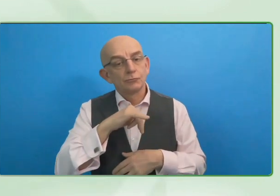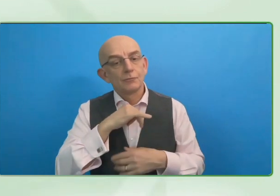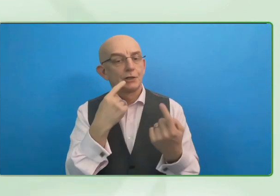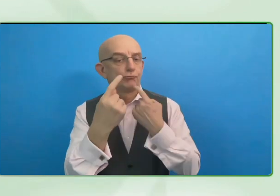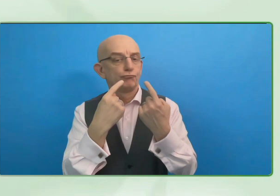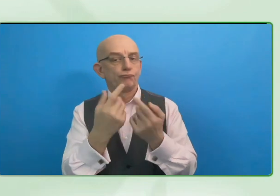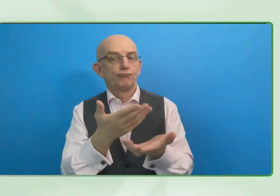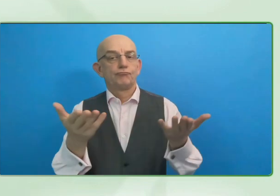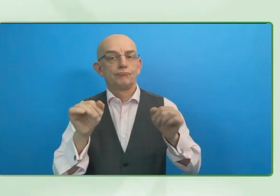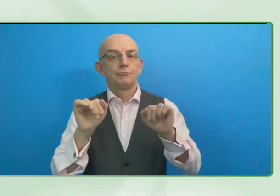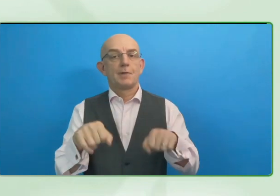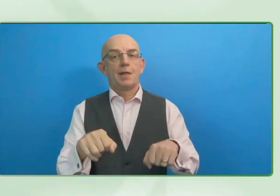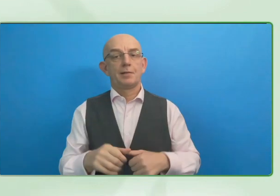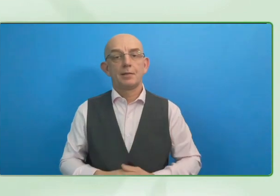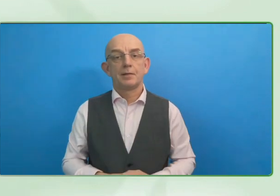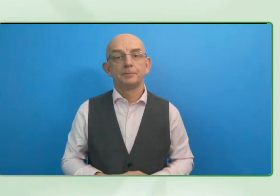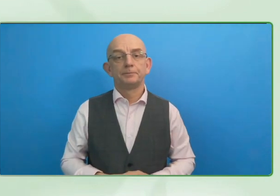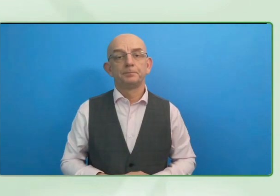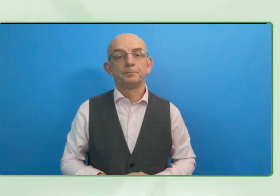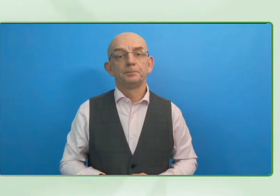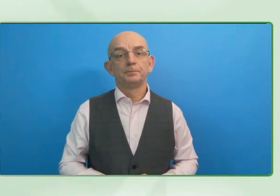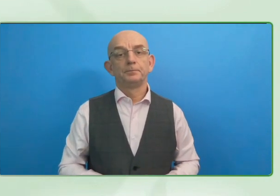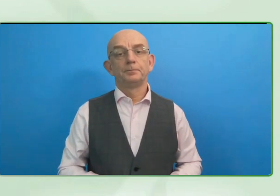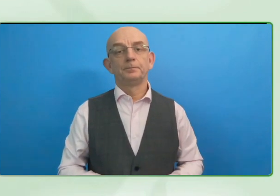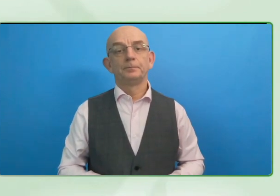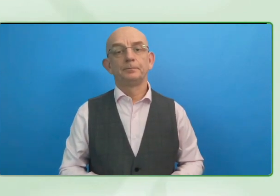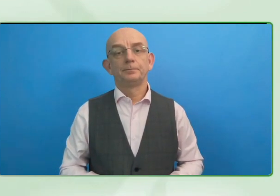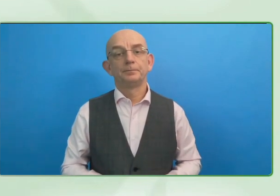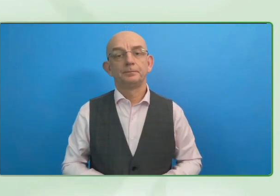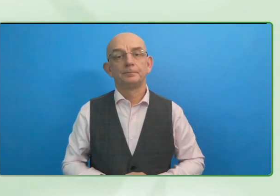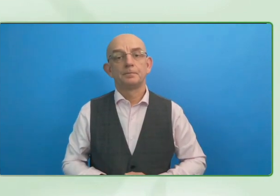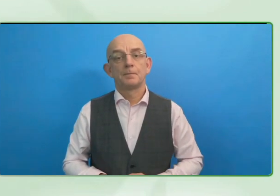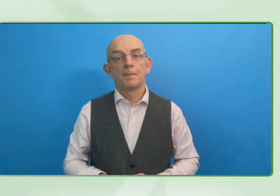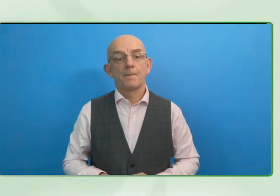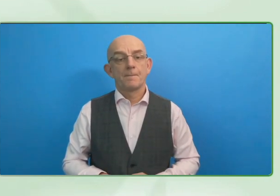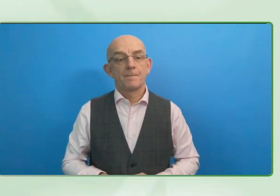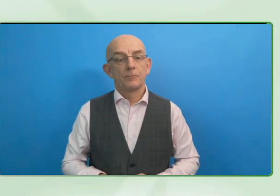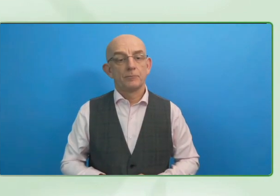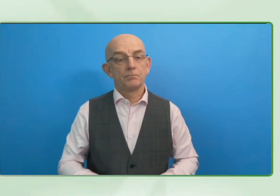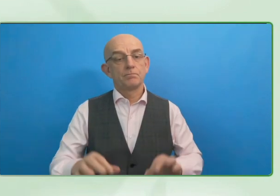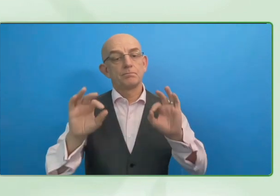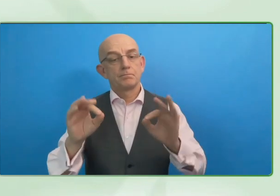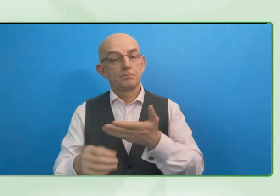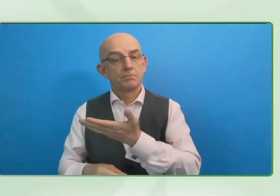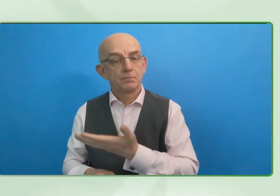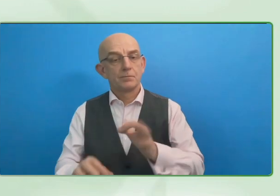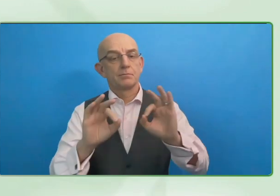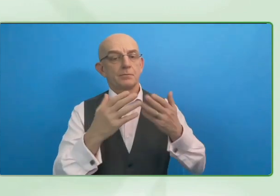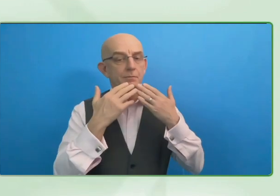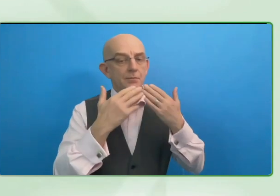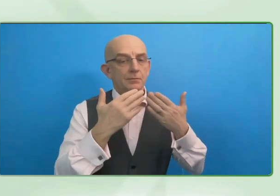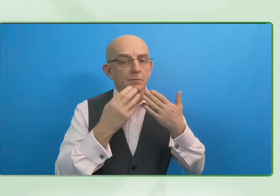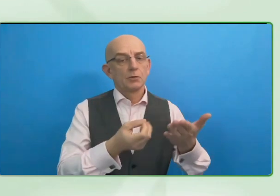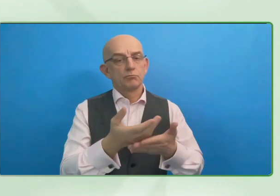Michal, that explanation of the barriers, those are barriers I've seen myself, experienced